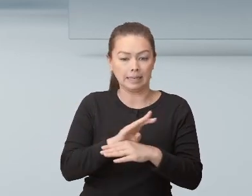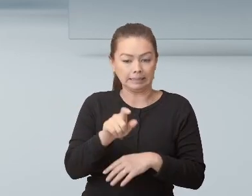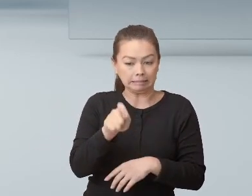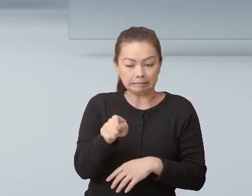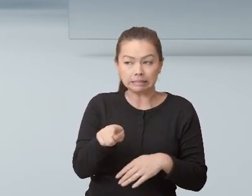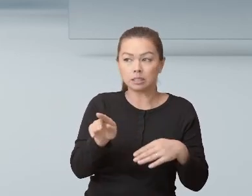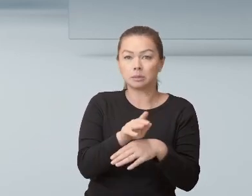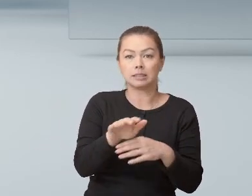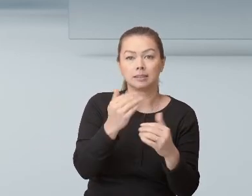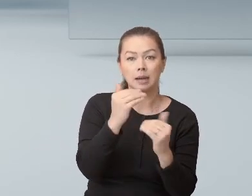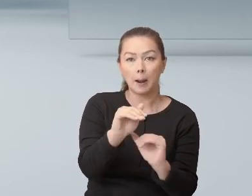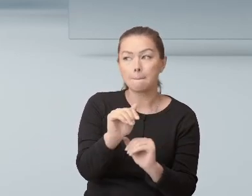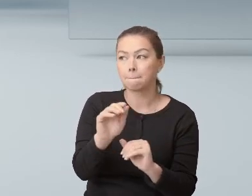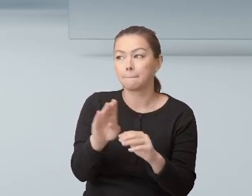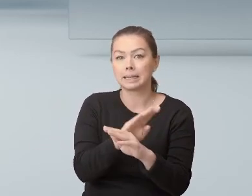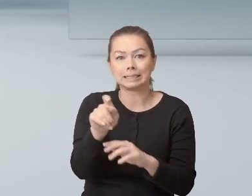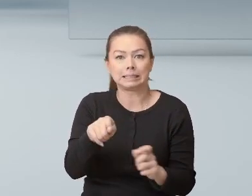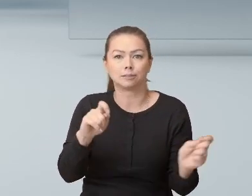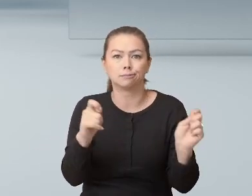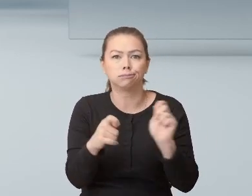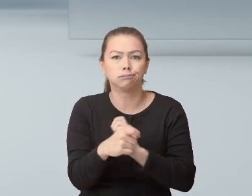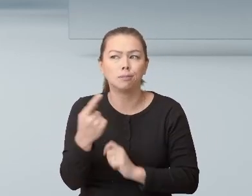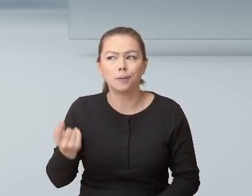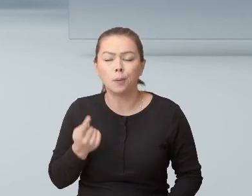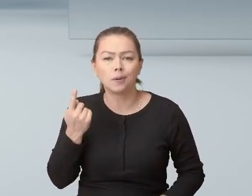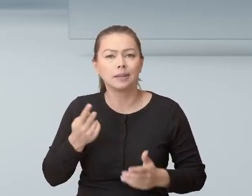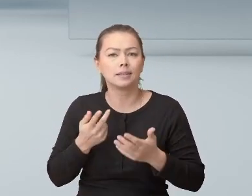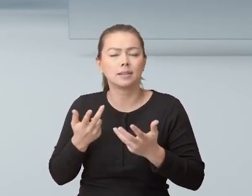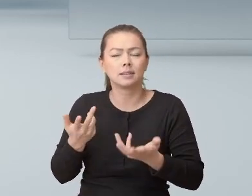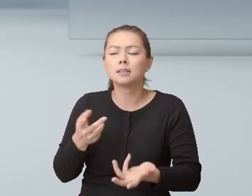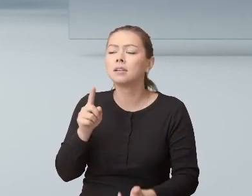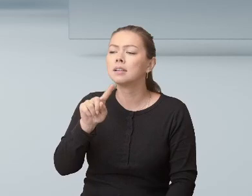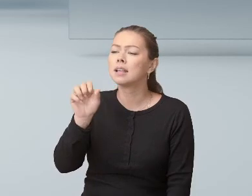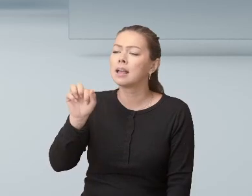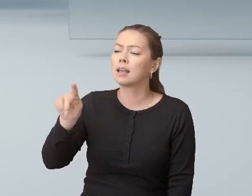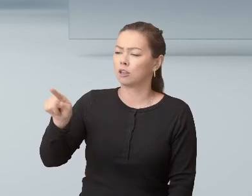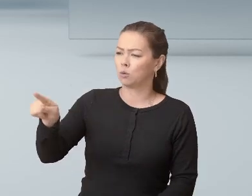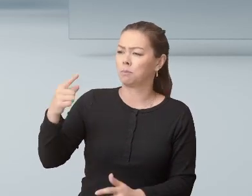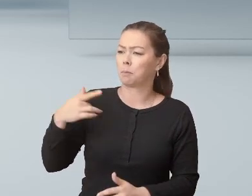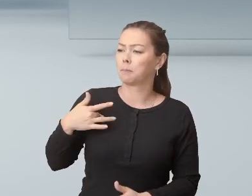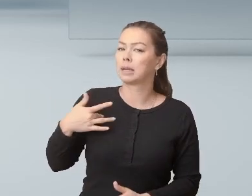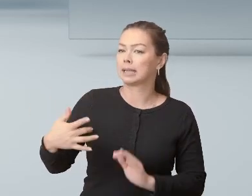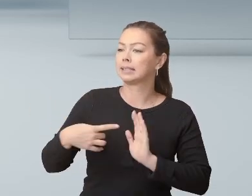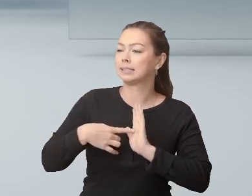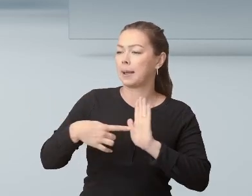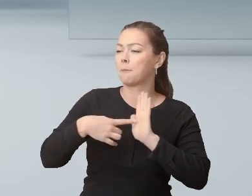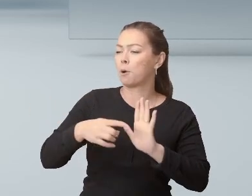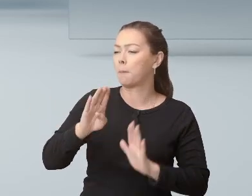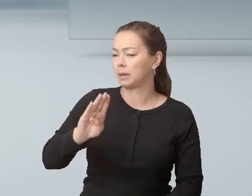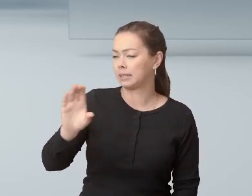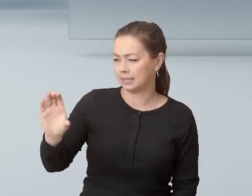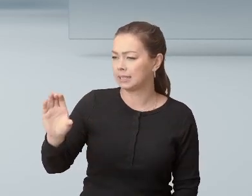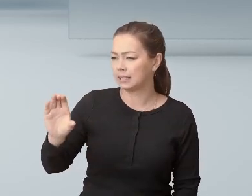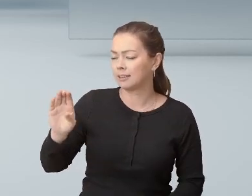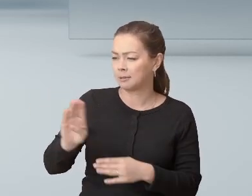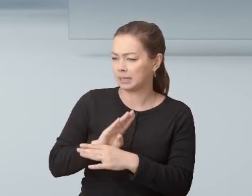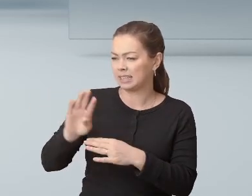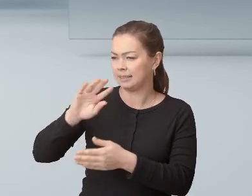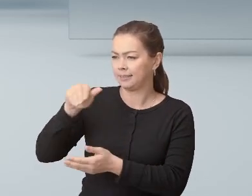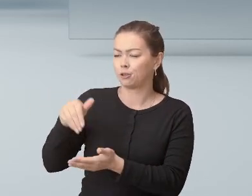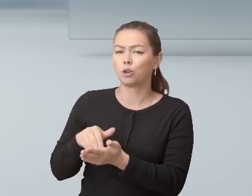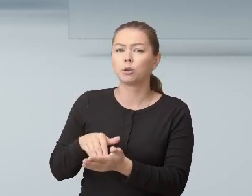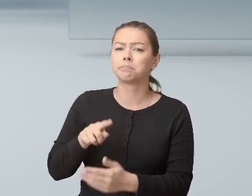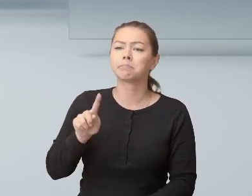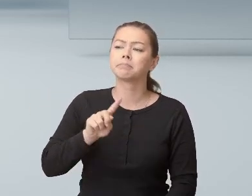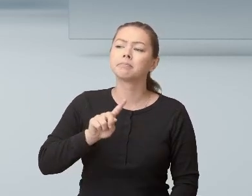changing. Zach, you gave a lot of demos of Business Central, and what's the problem with being on an older system? How does